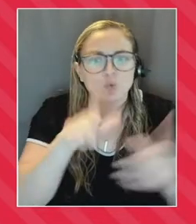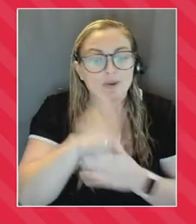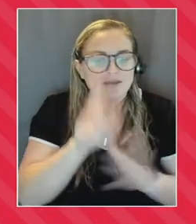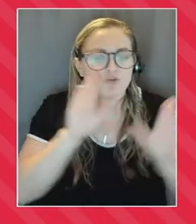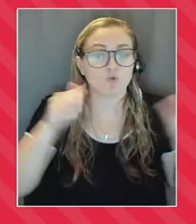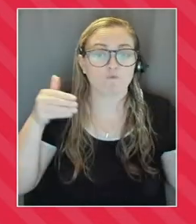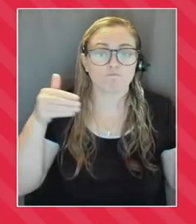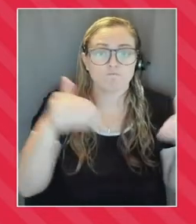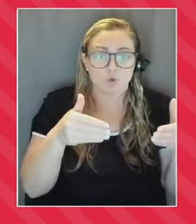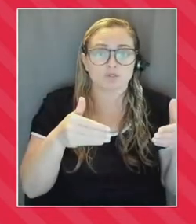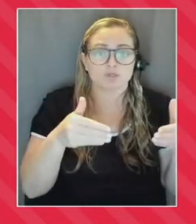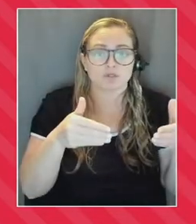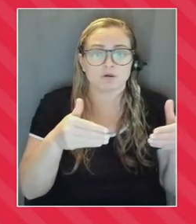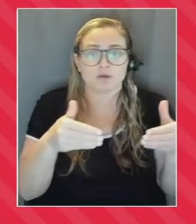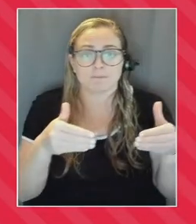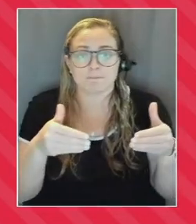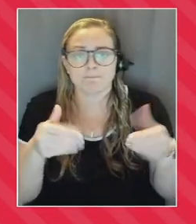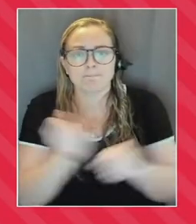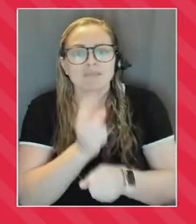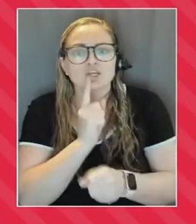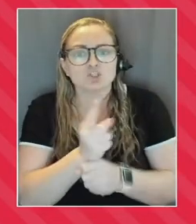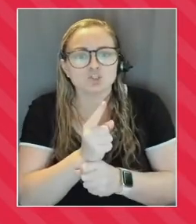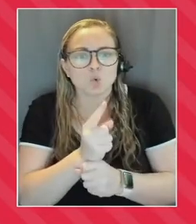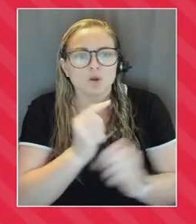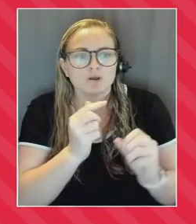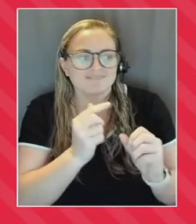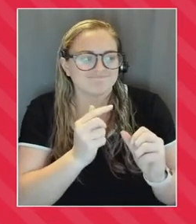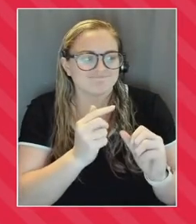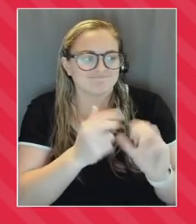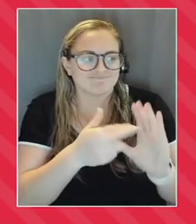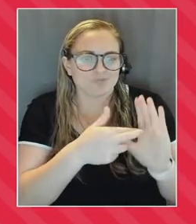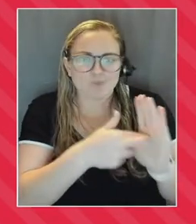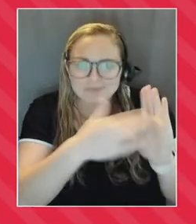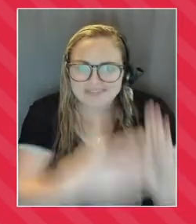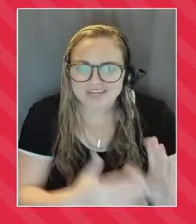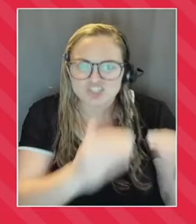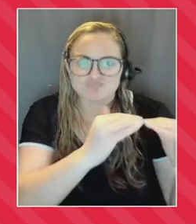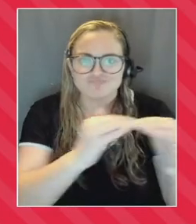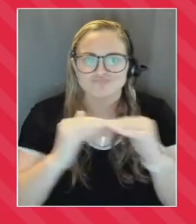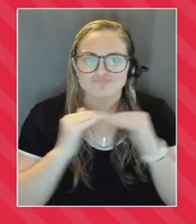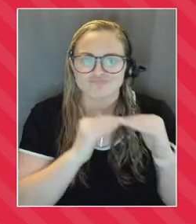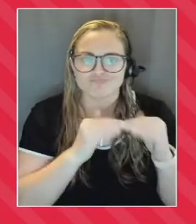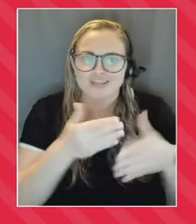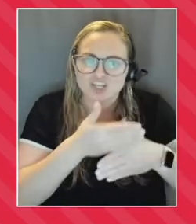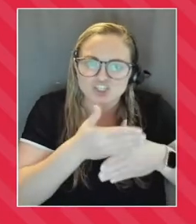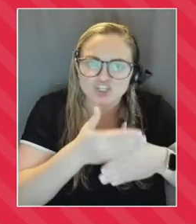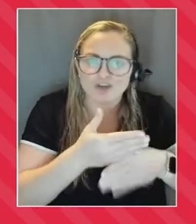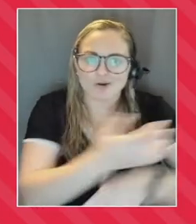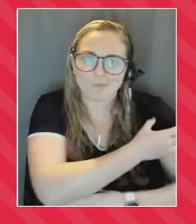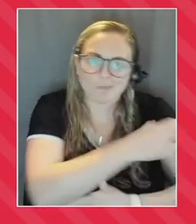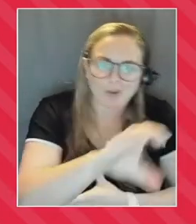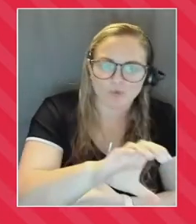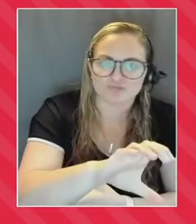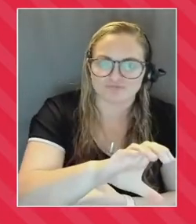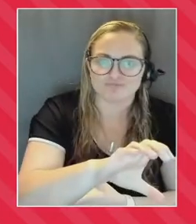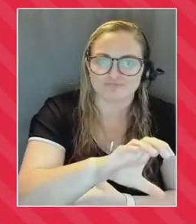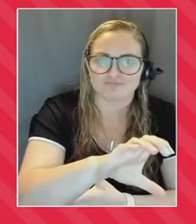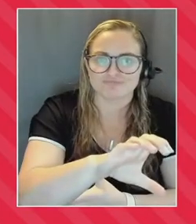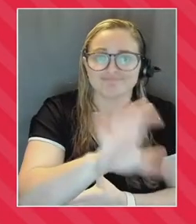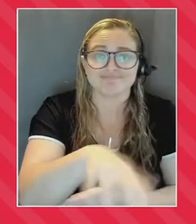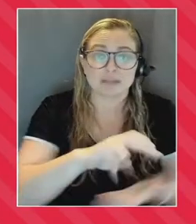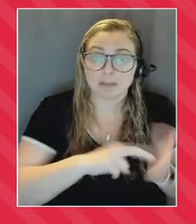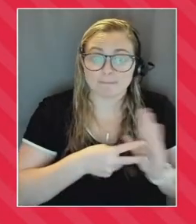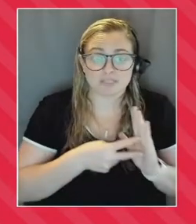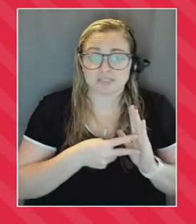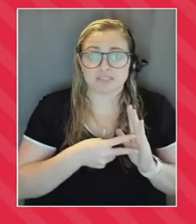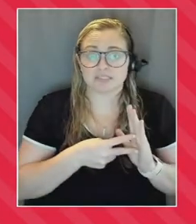on ensuring equitable representation and voice and shared power around these issues. And that means,